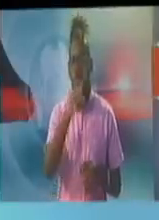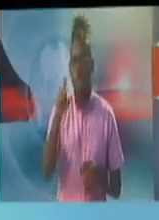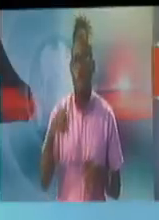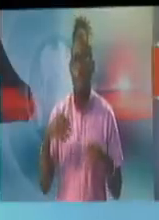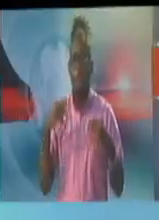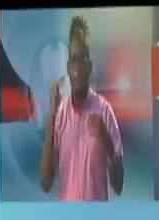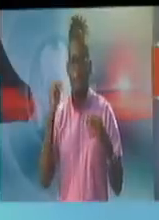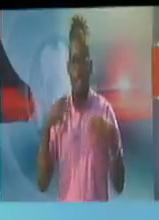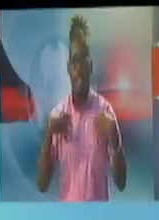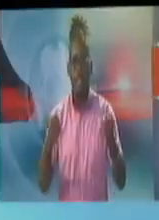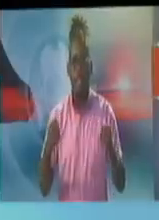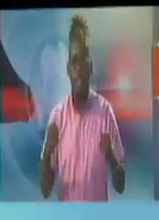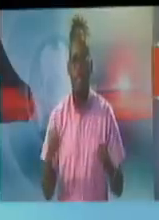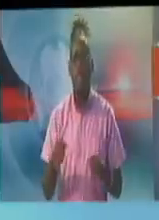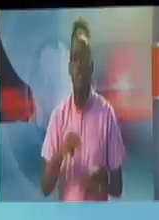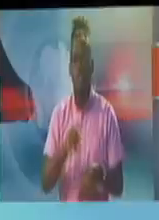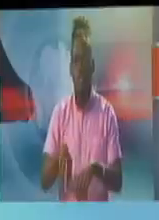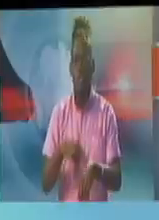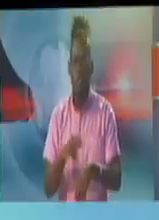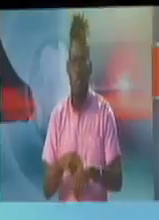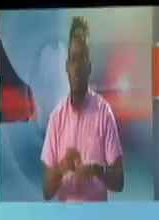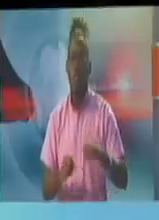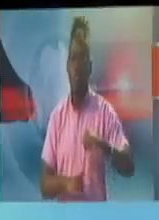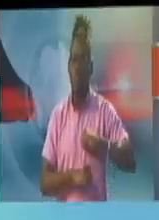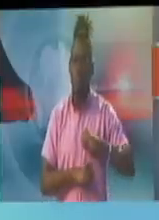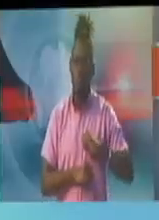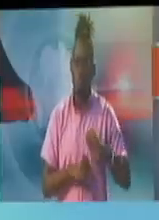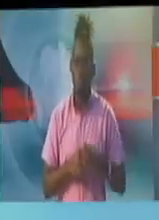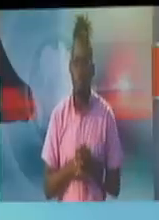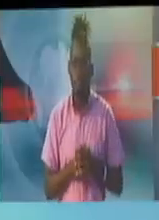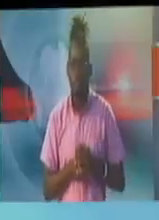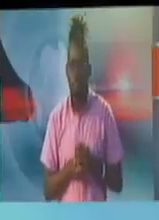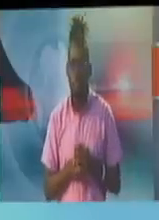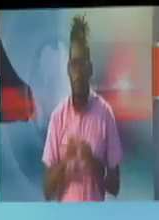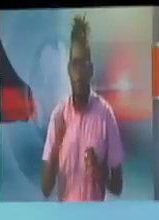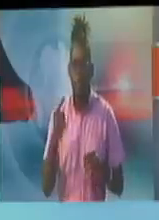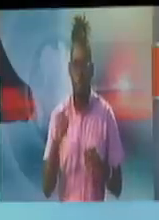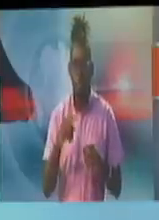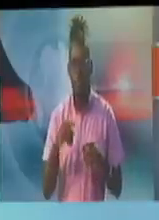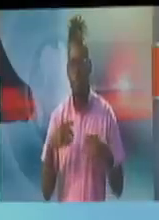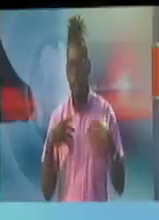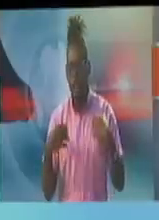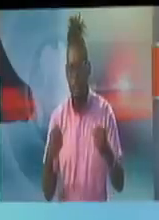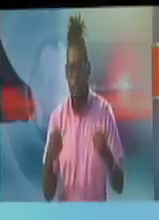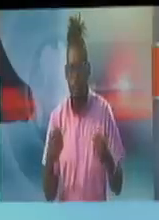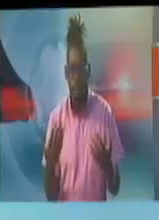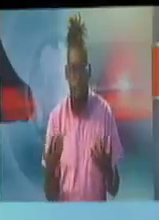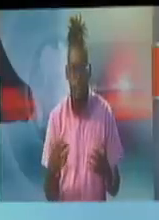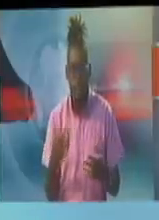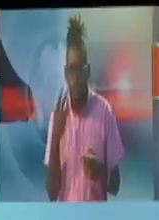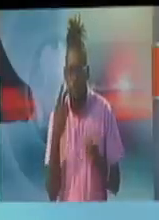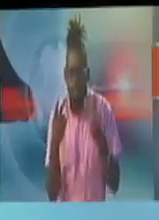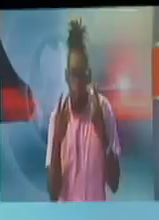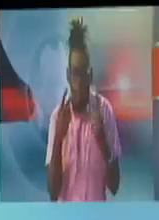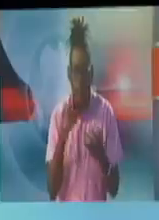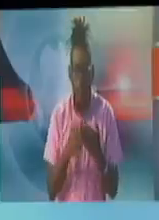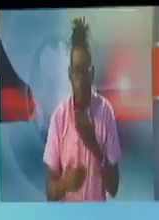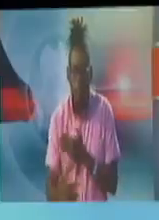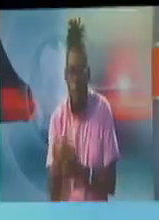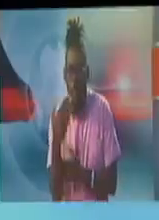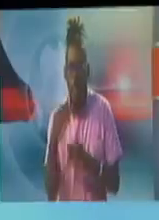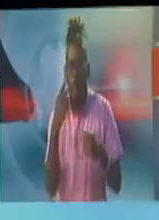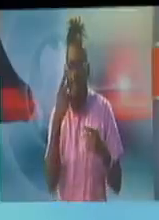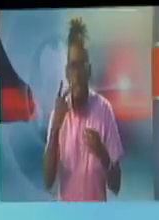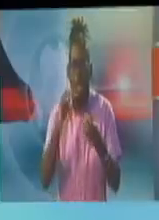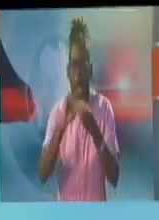National Security. Minister of Health, I saw the new release that you sent out this morning. Thank you so much for disaggregating the figures a bit for us.